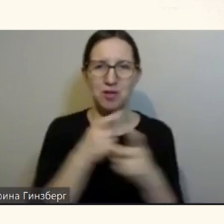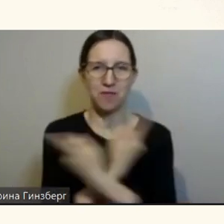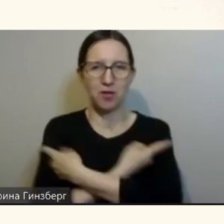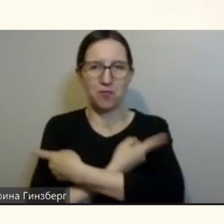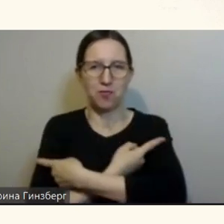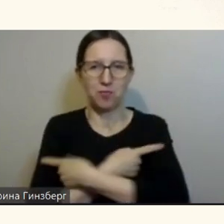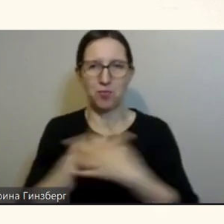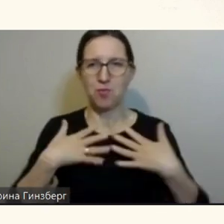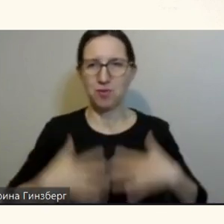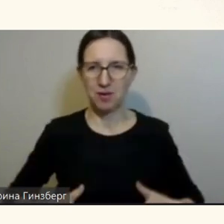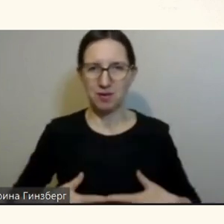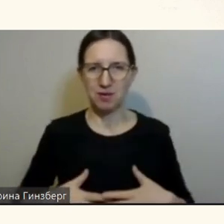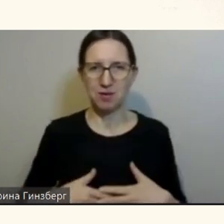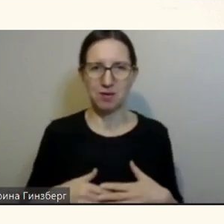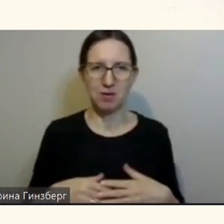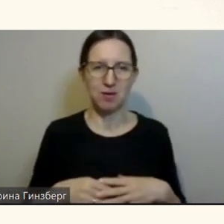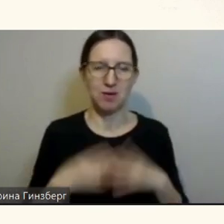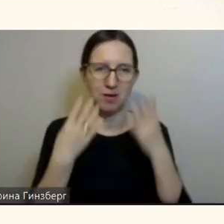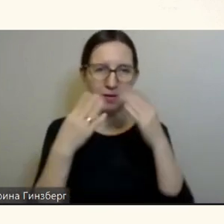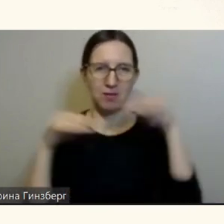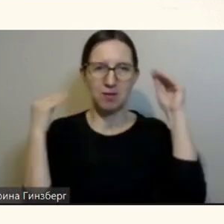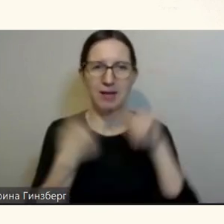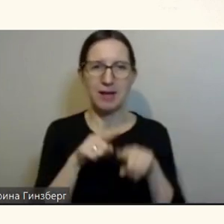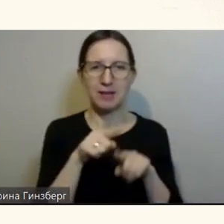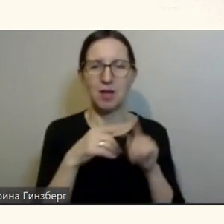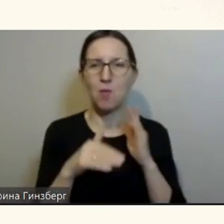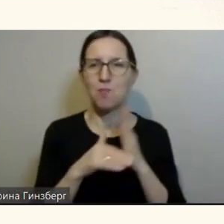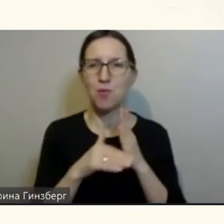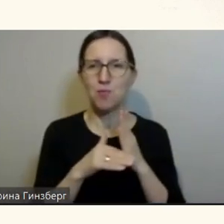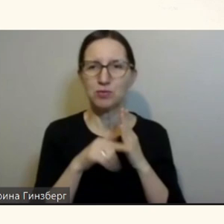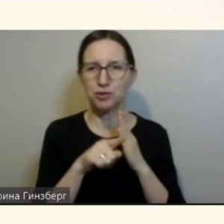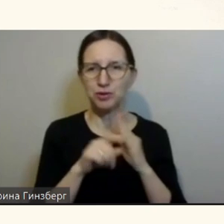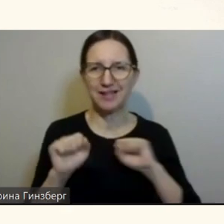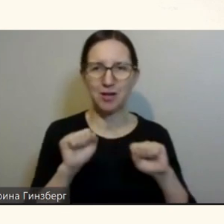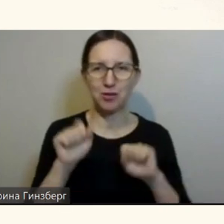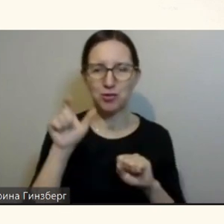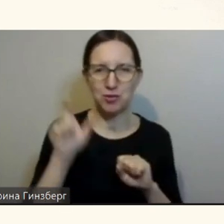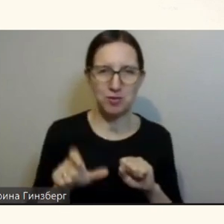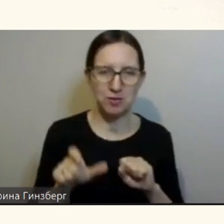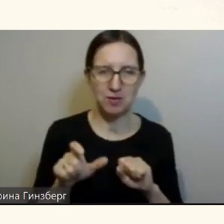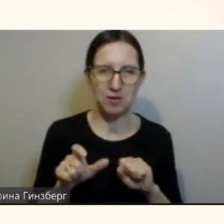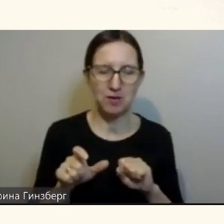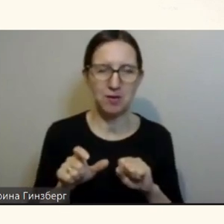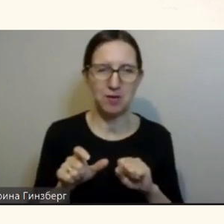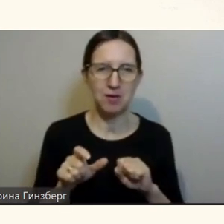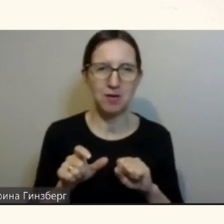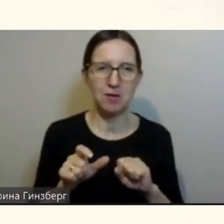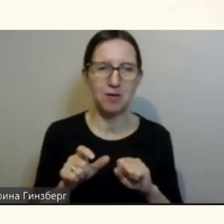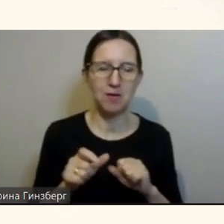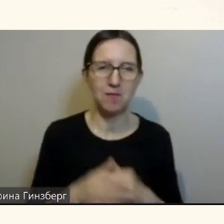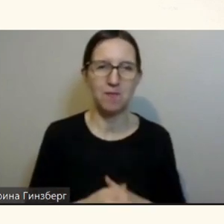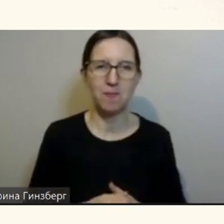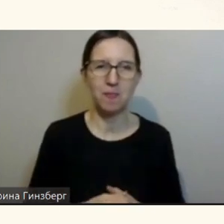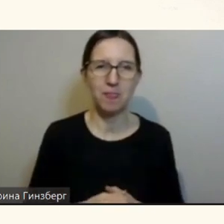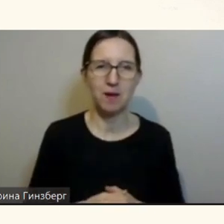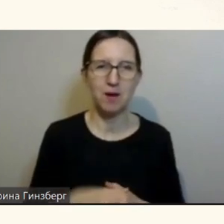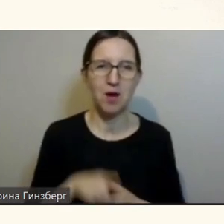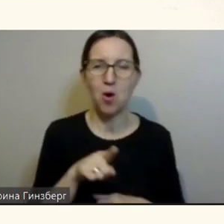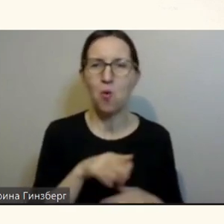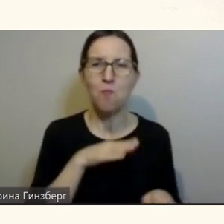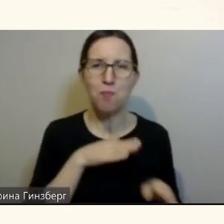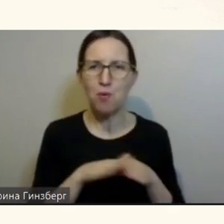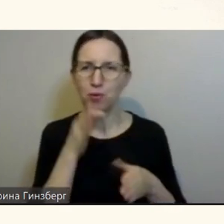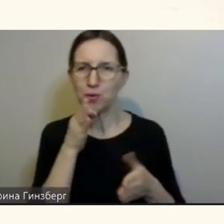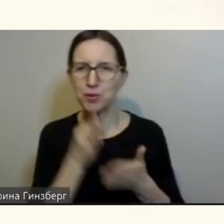assistant director. He calls all the shots, and he does the scheduling throughout the whole day. So yeah,